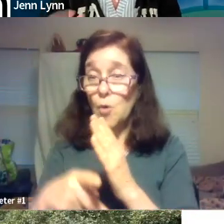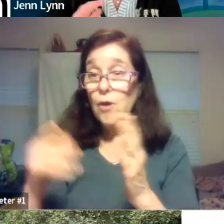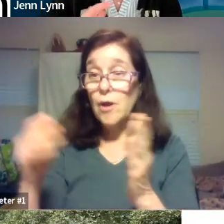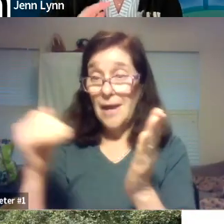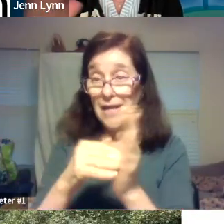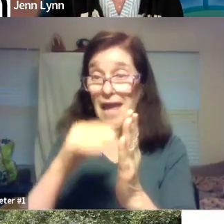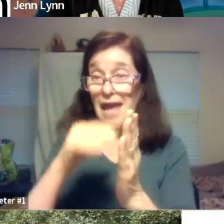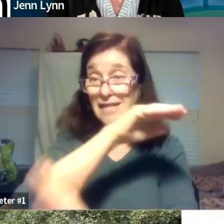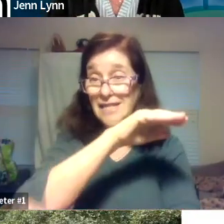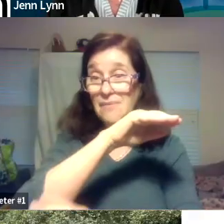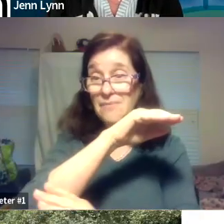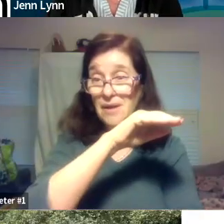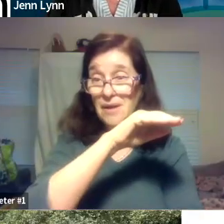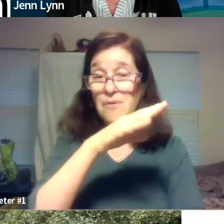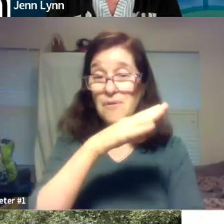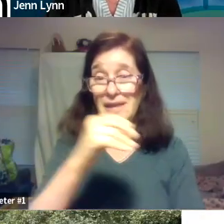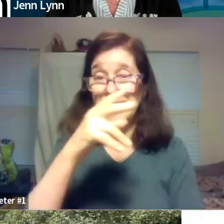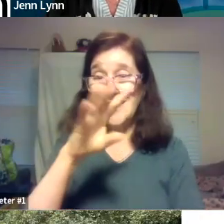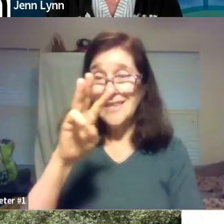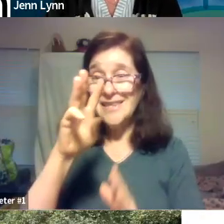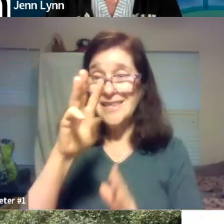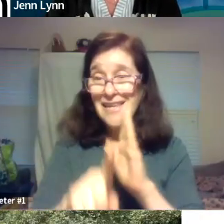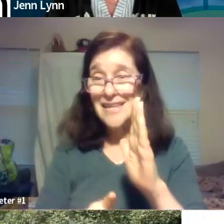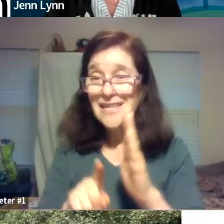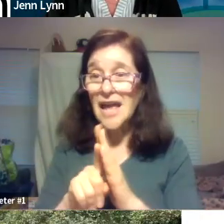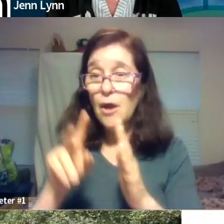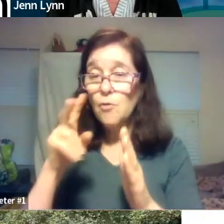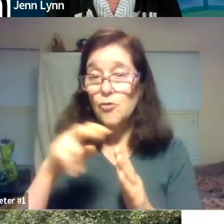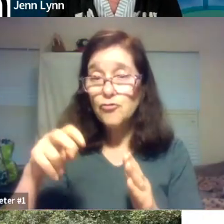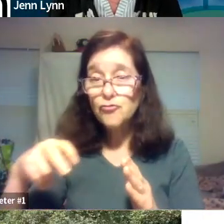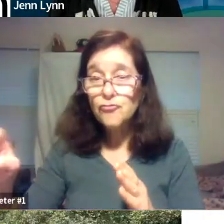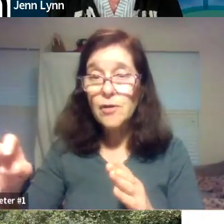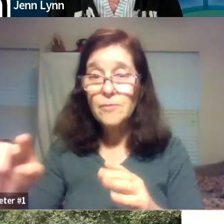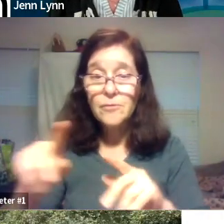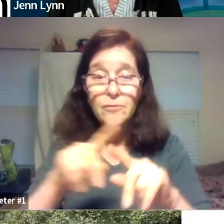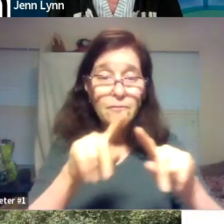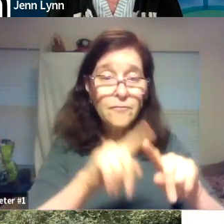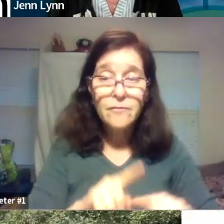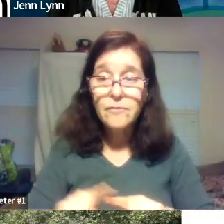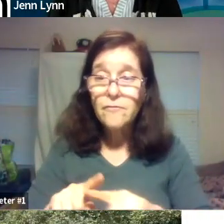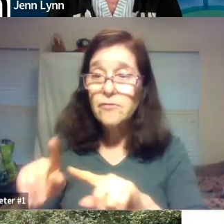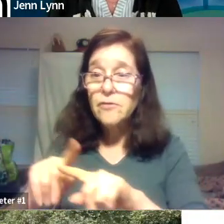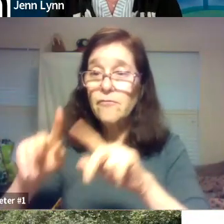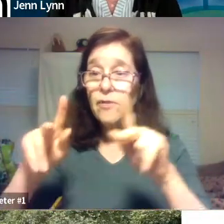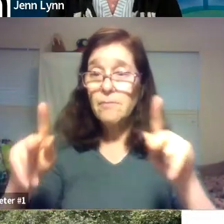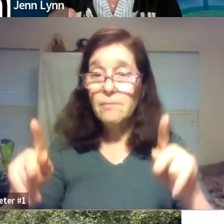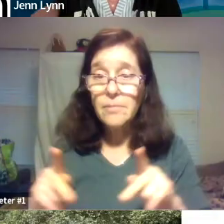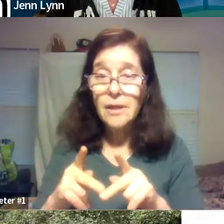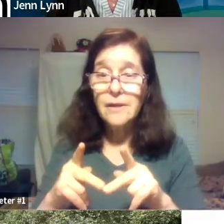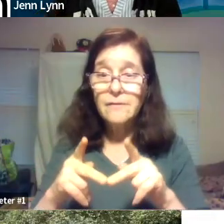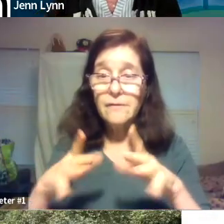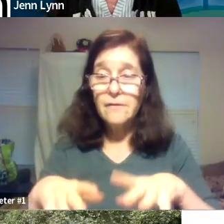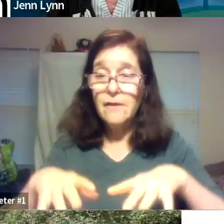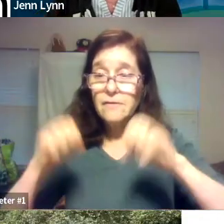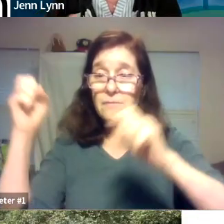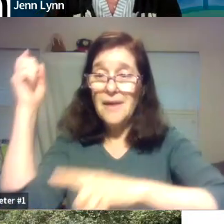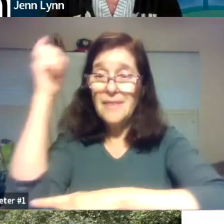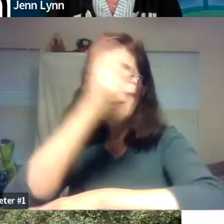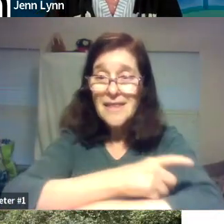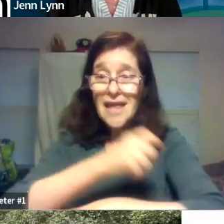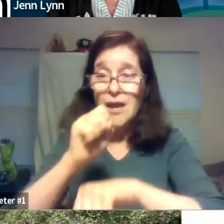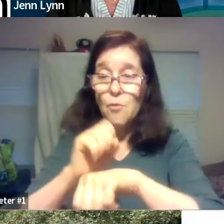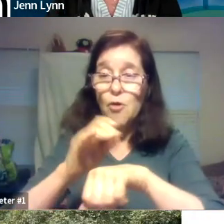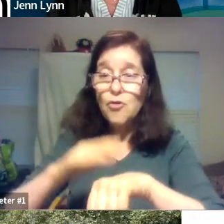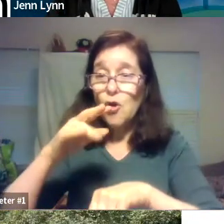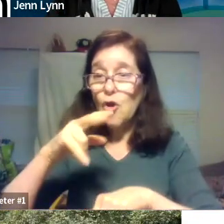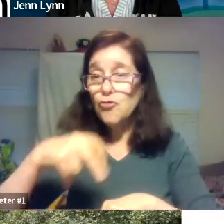just take a 6-hour trip to the various places you can see on the screen, and just spend the day and work on traveling and being